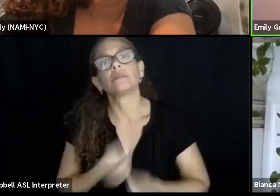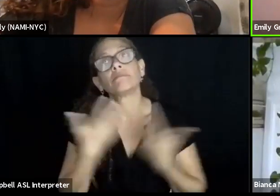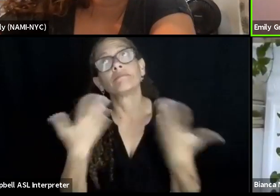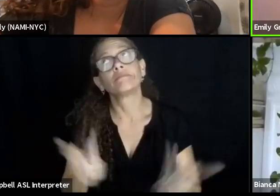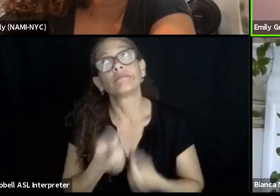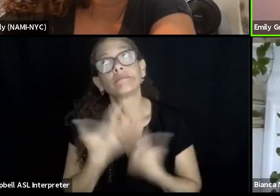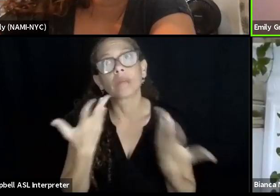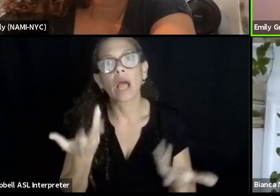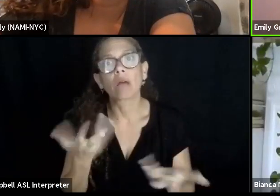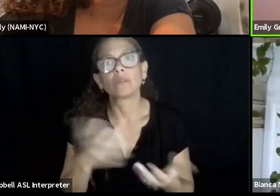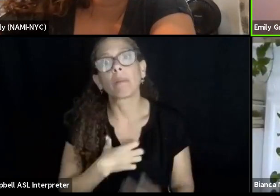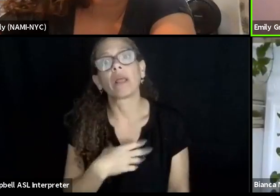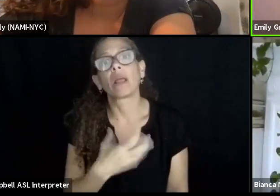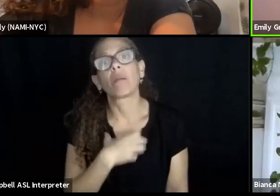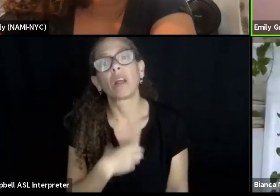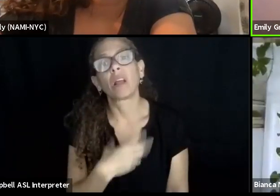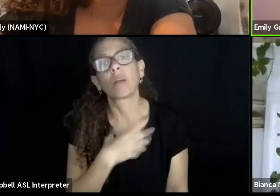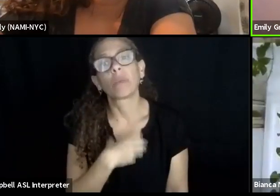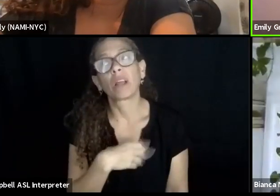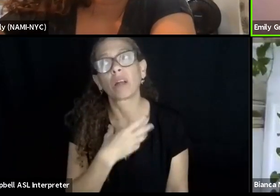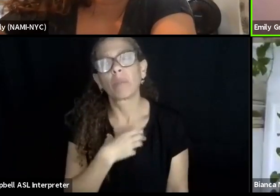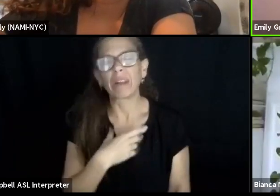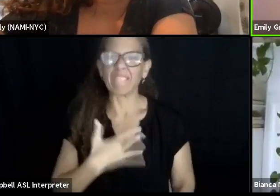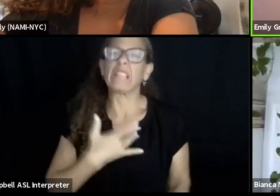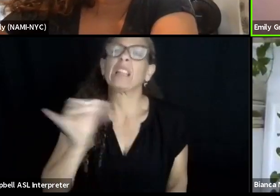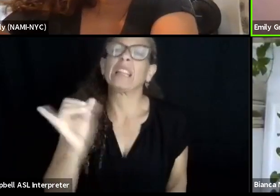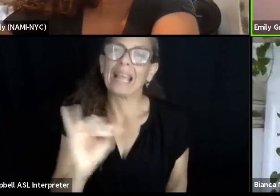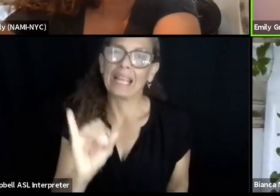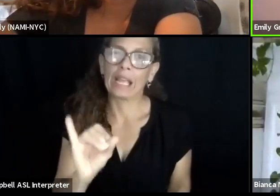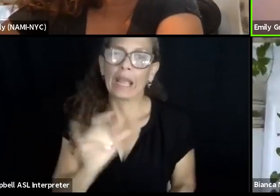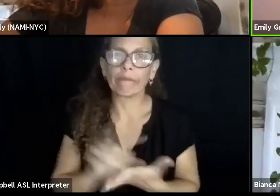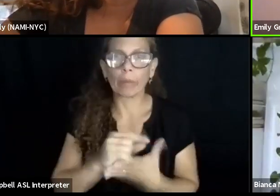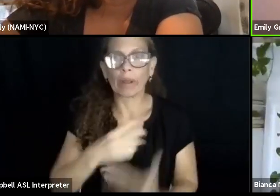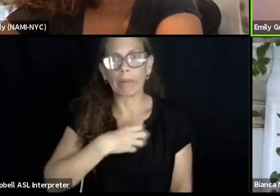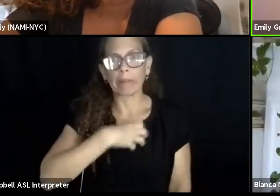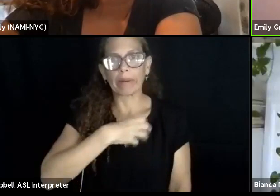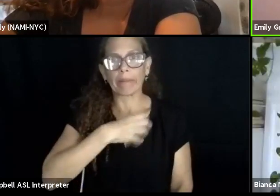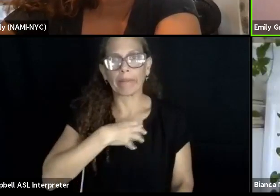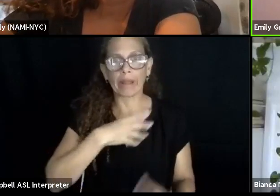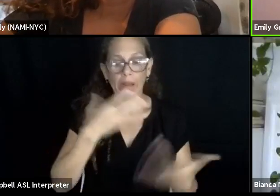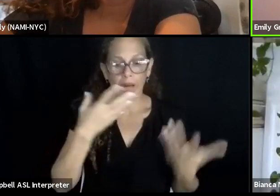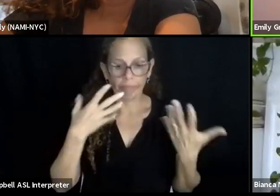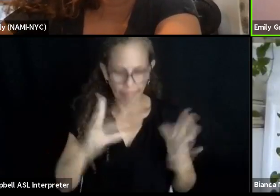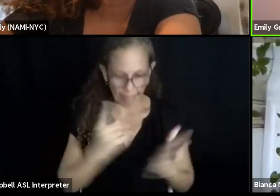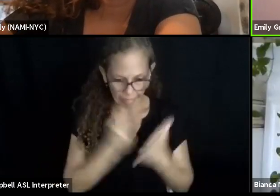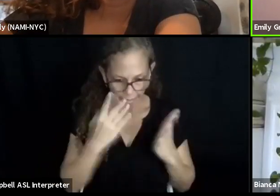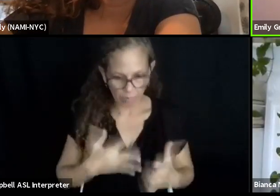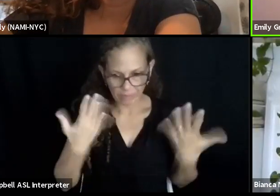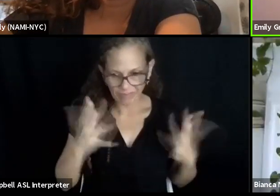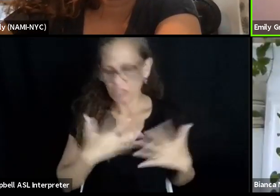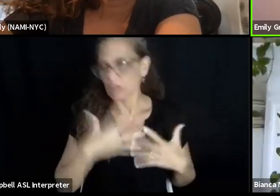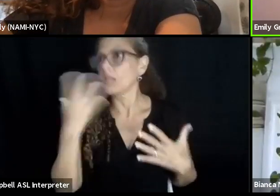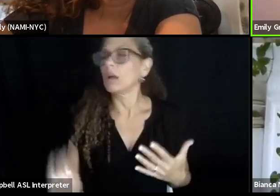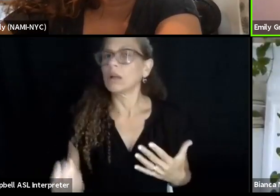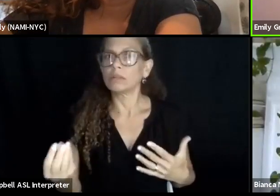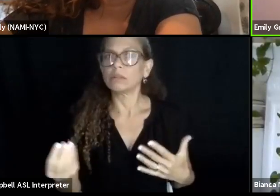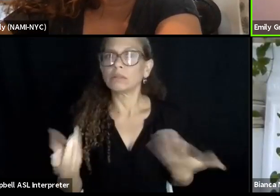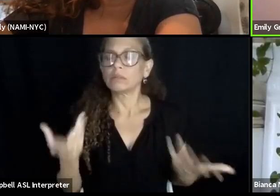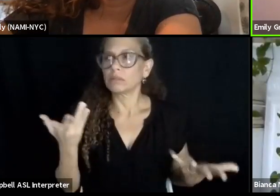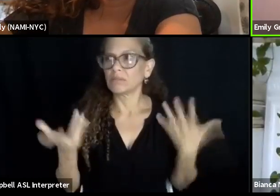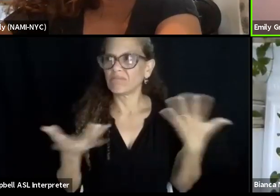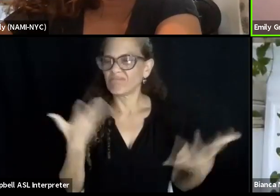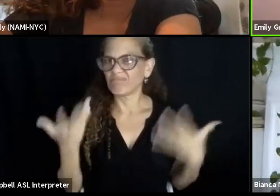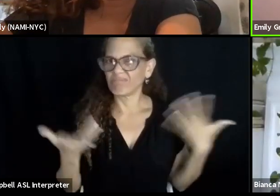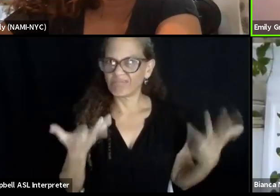was complaining about my problems week after week. And when I left the therapist's office, I didn't have tools or